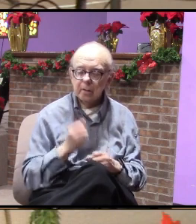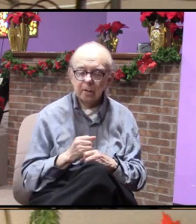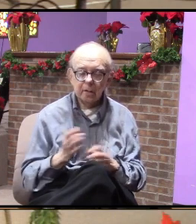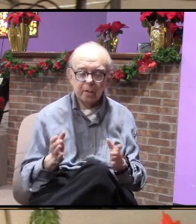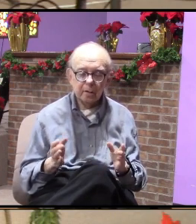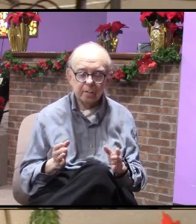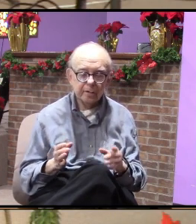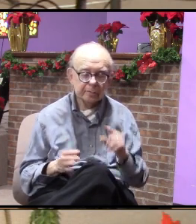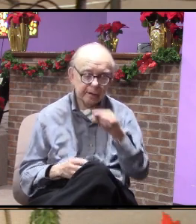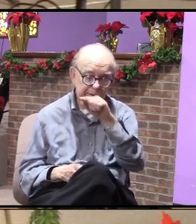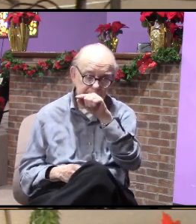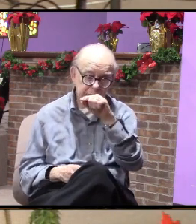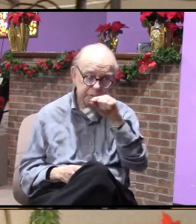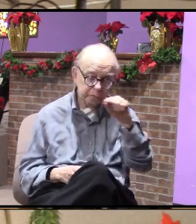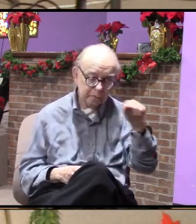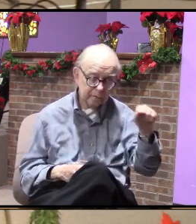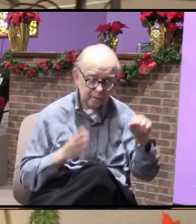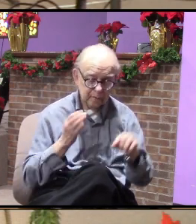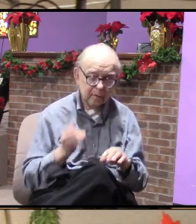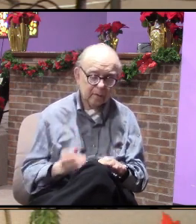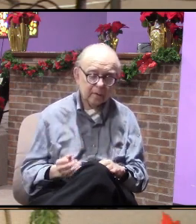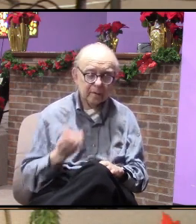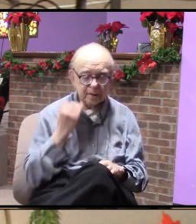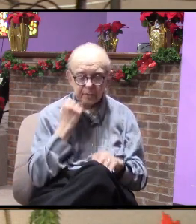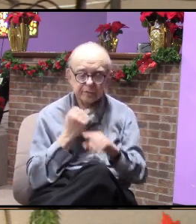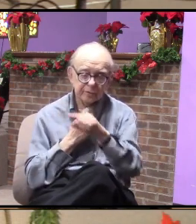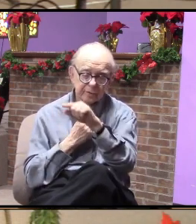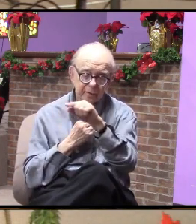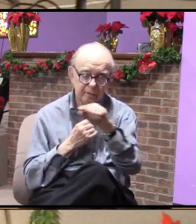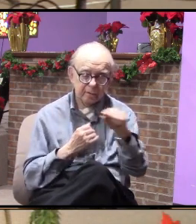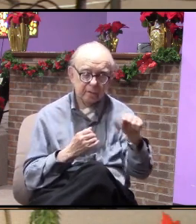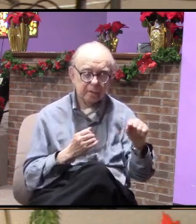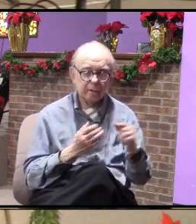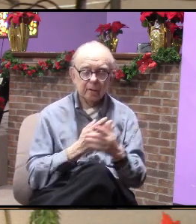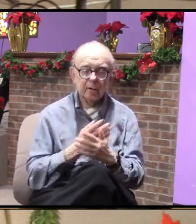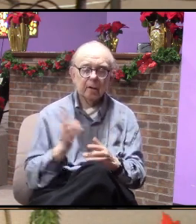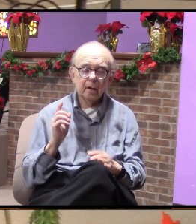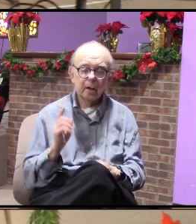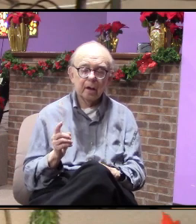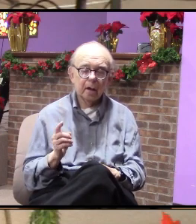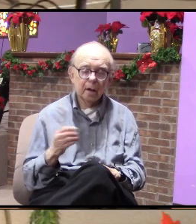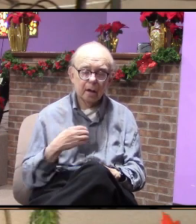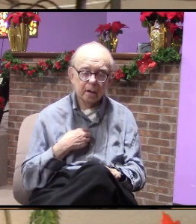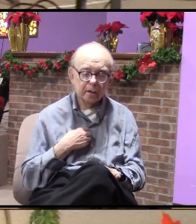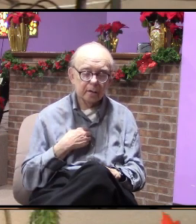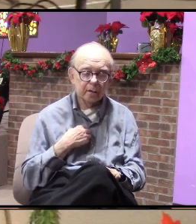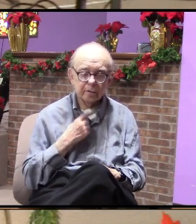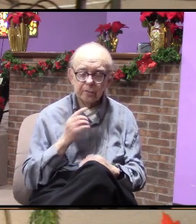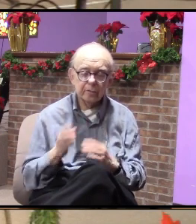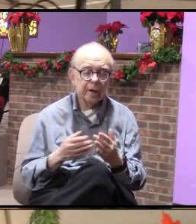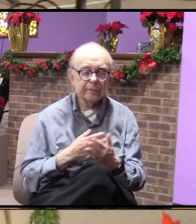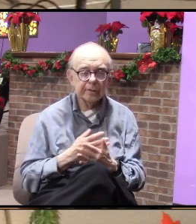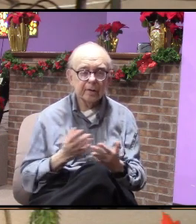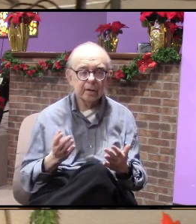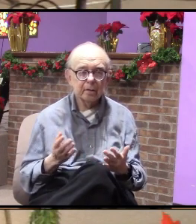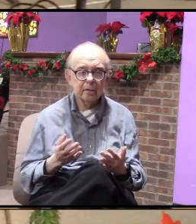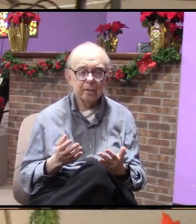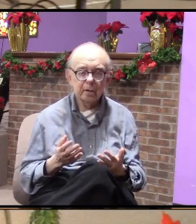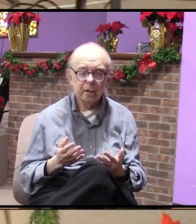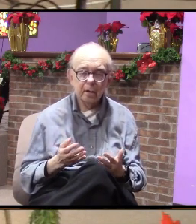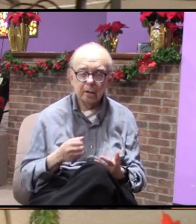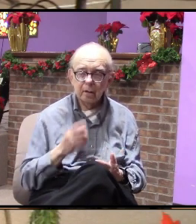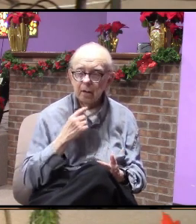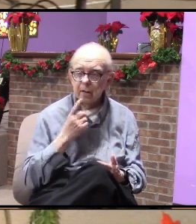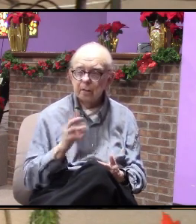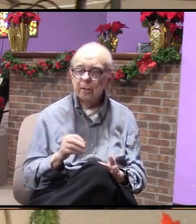a flat plane, because if it was a flat plane, every one of us could accomplish everything. But